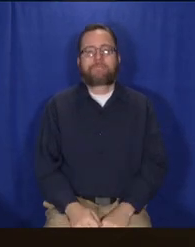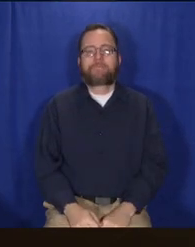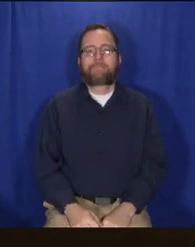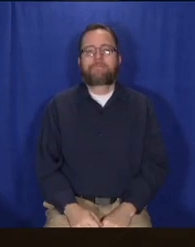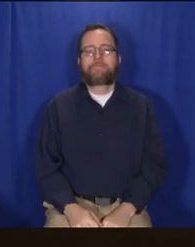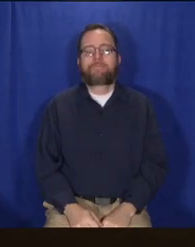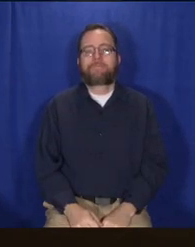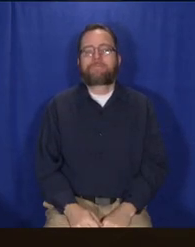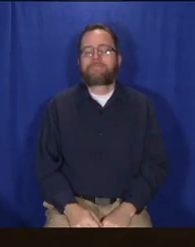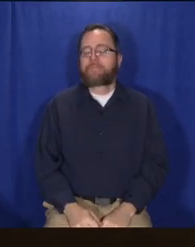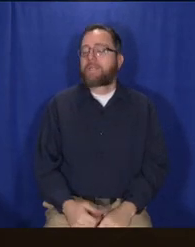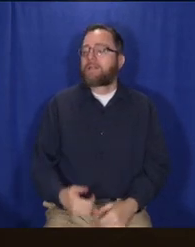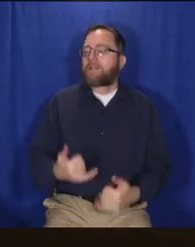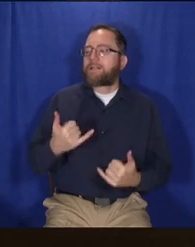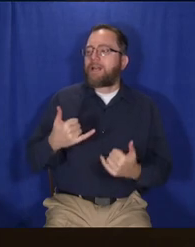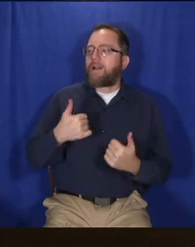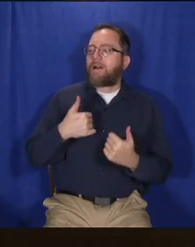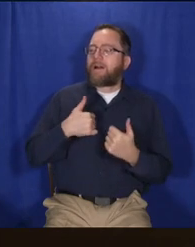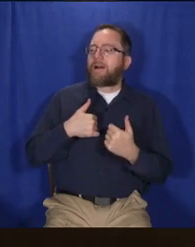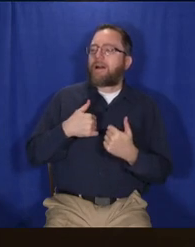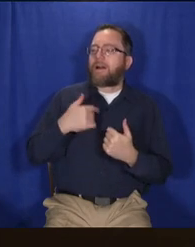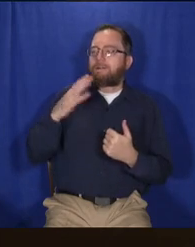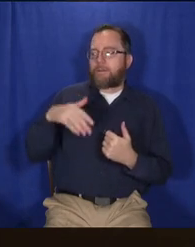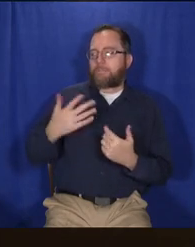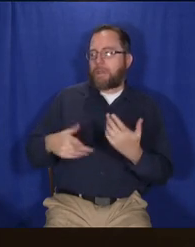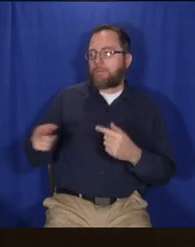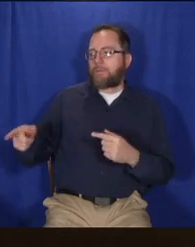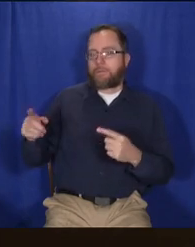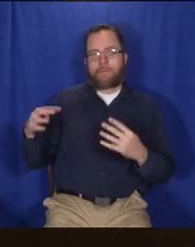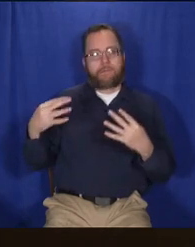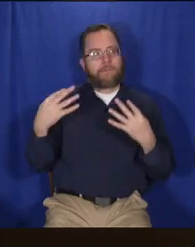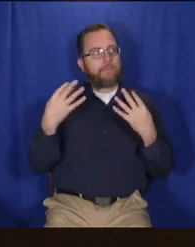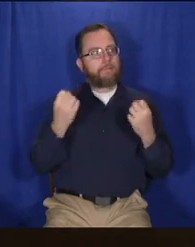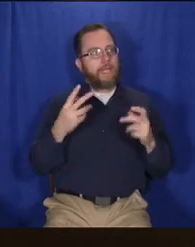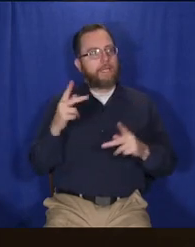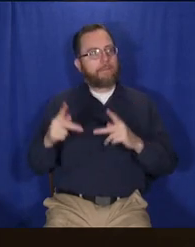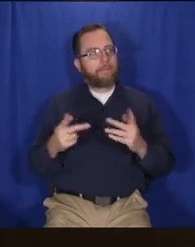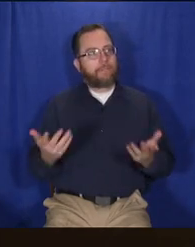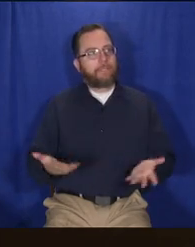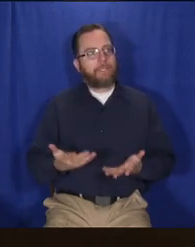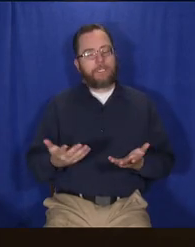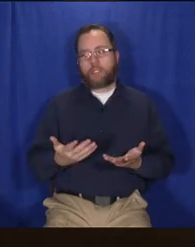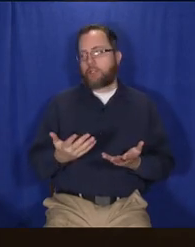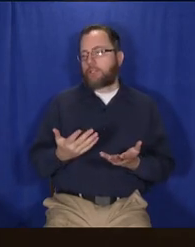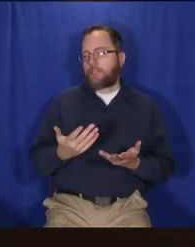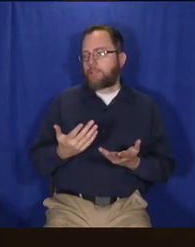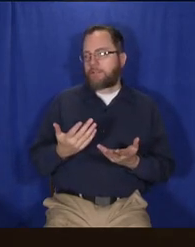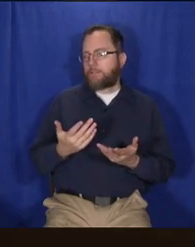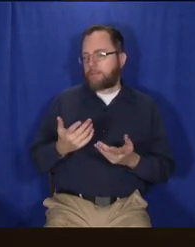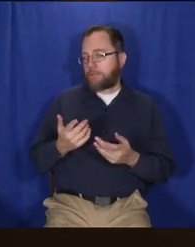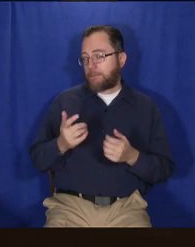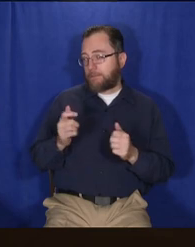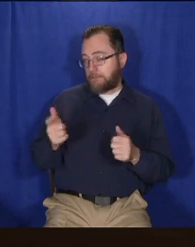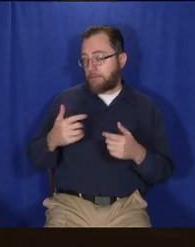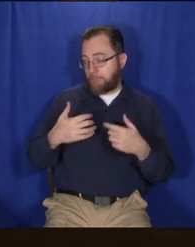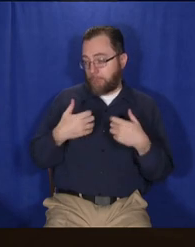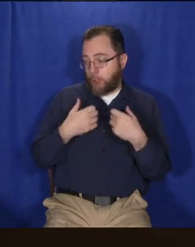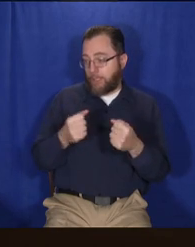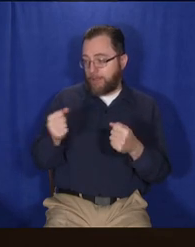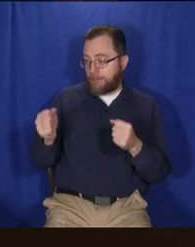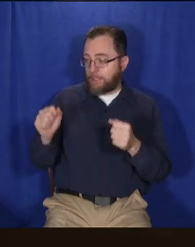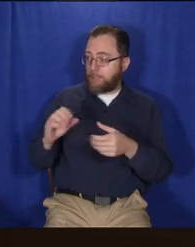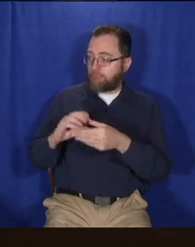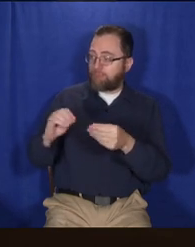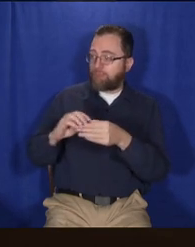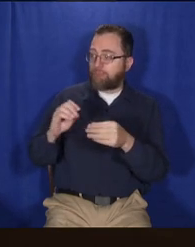front of all these people. But I know coming to a new country, being on a plane for the first time, a lot of new things. What are some of the things that you've kind of had to get used